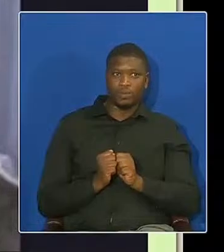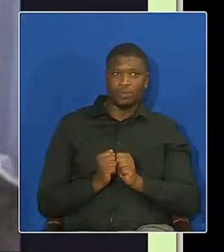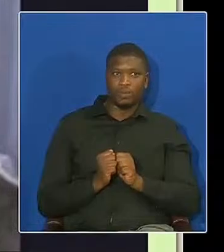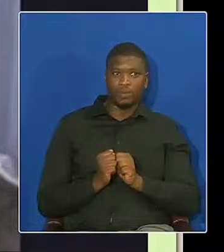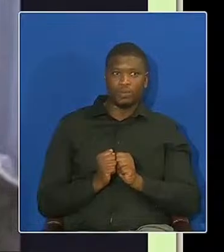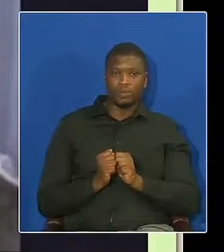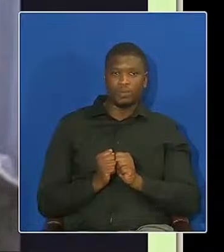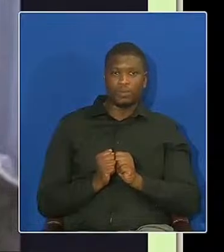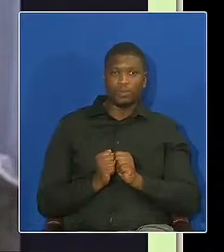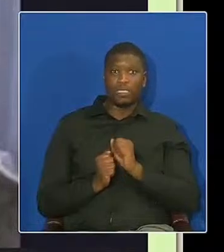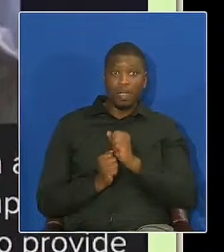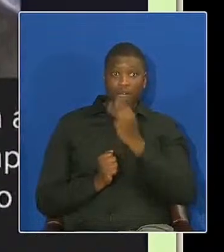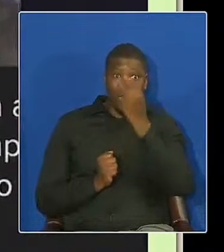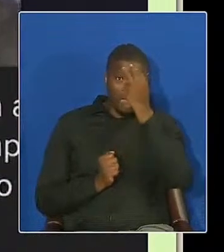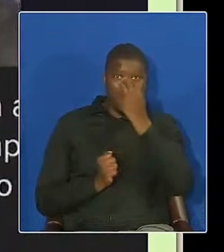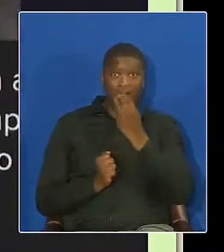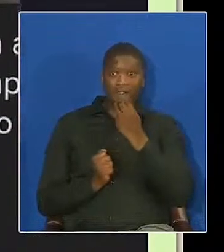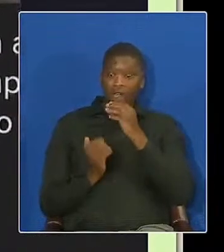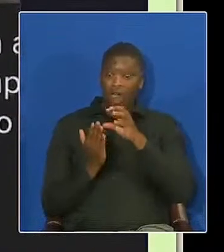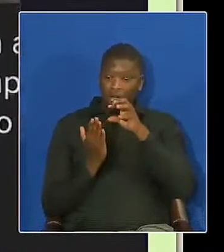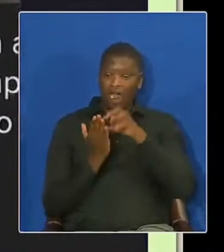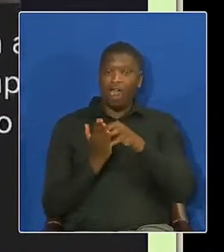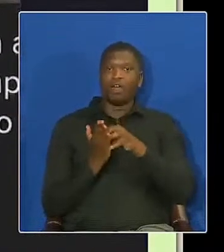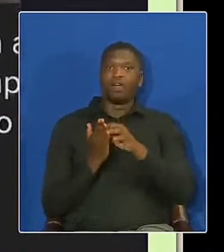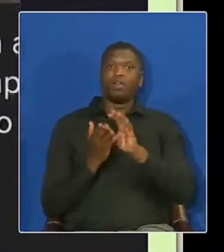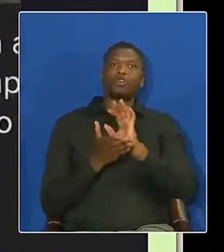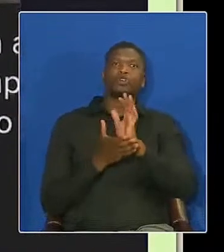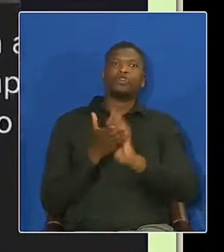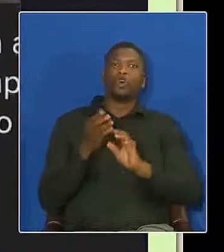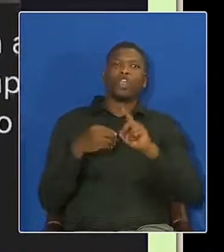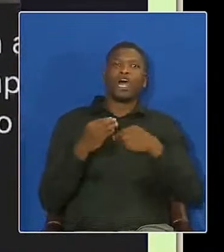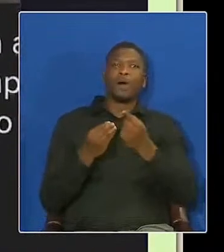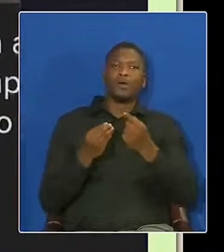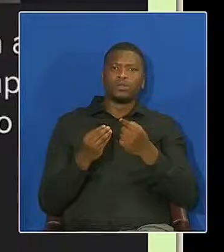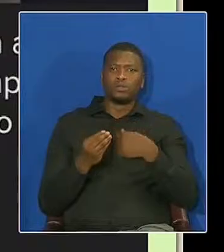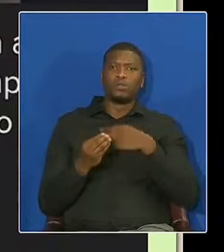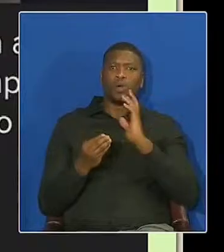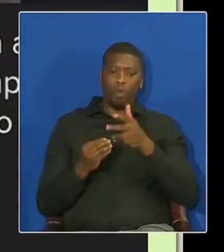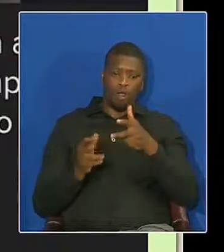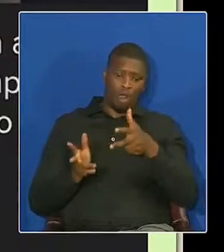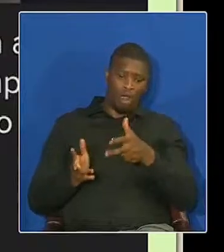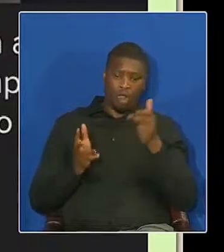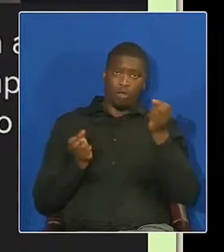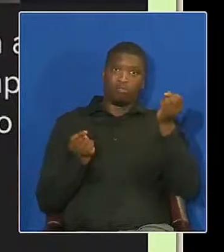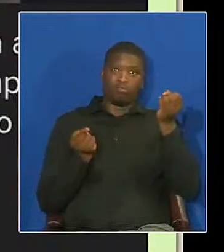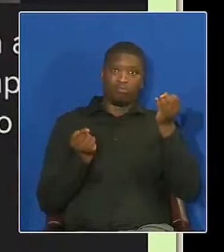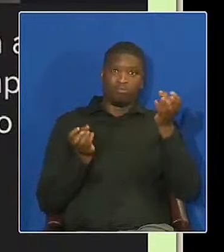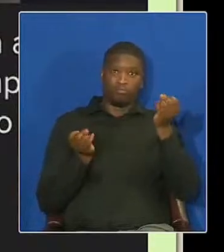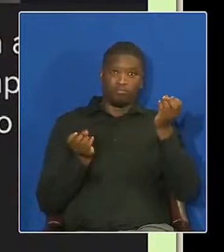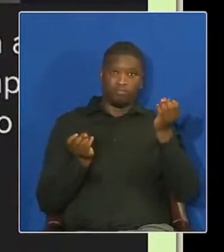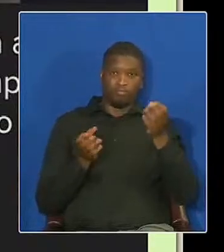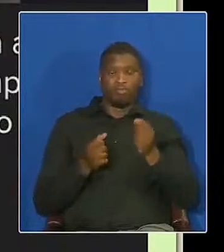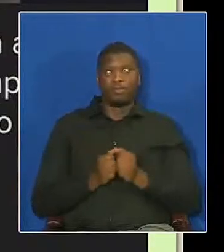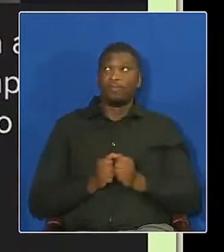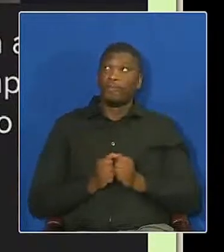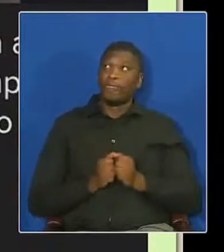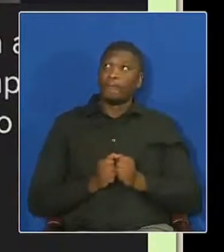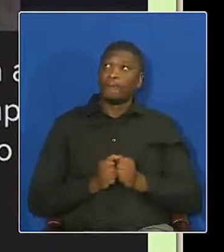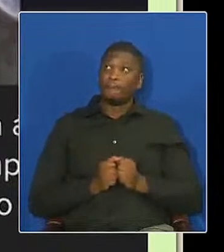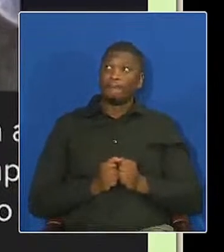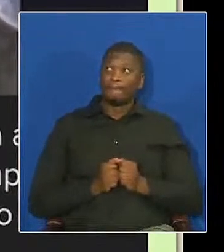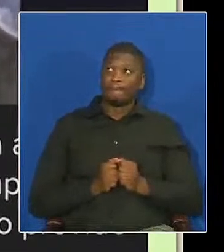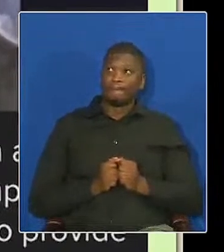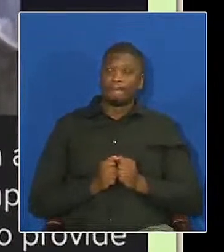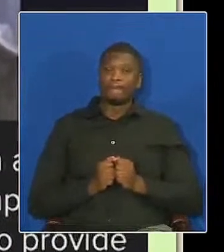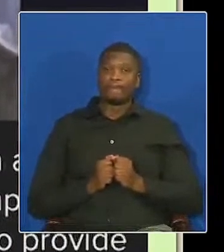the story is about, maybe if I read the first part,